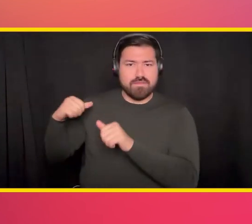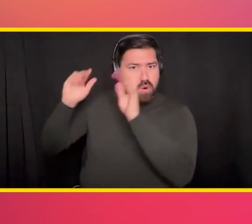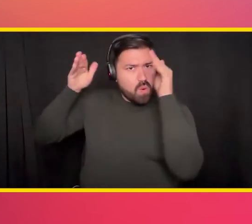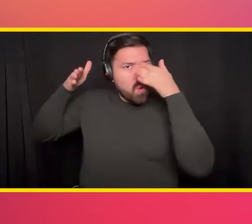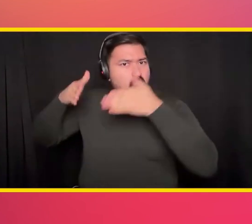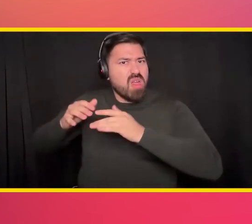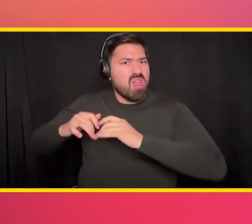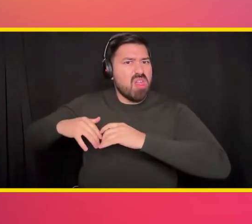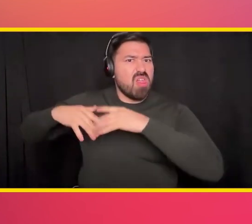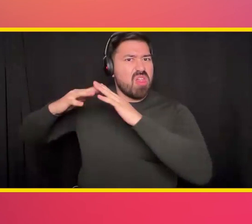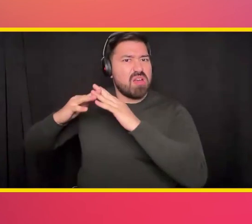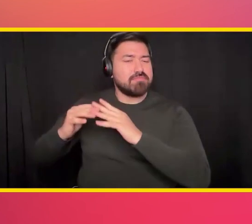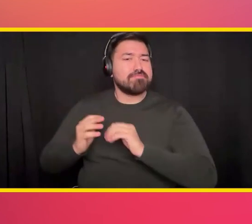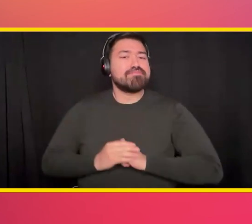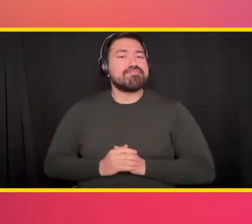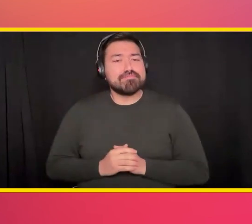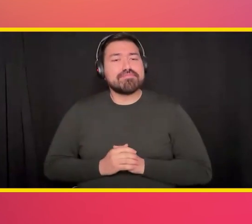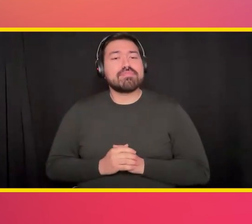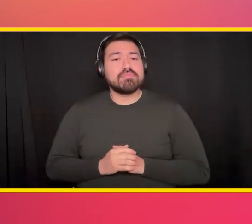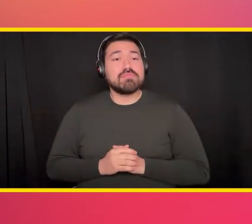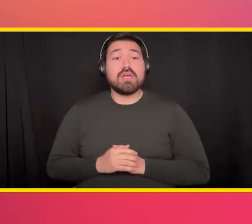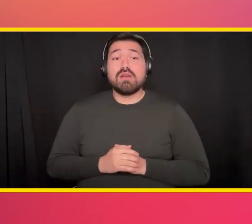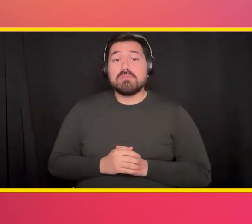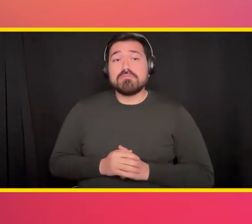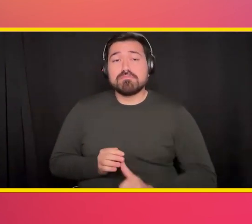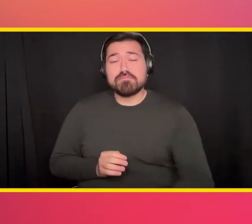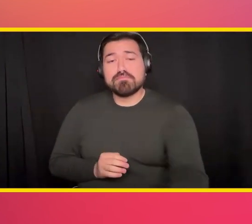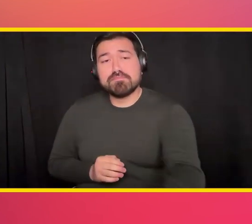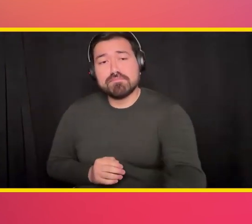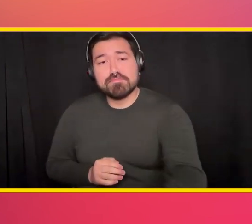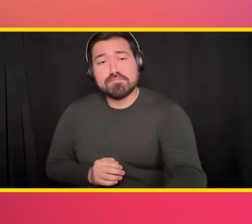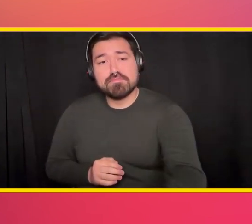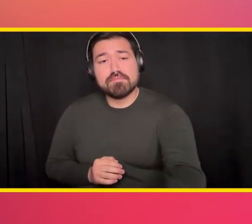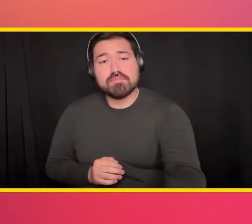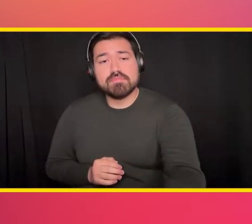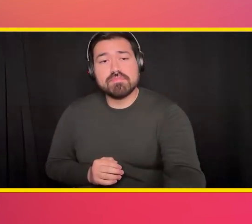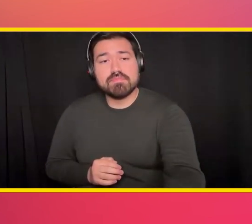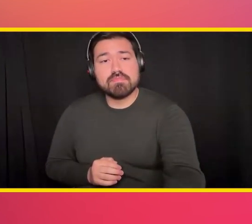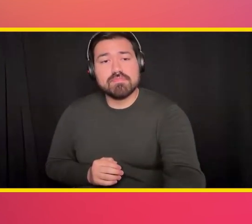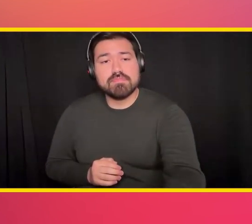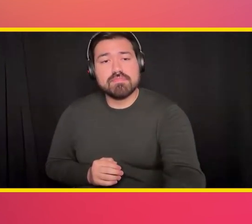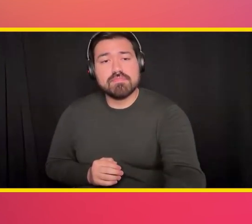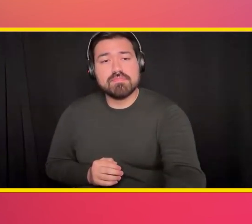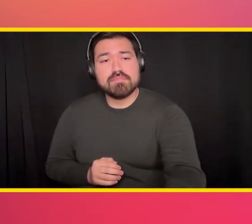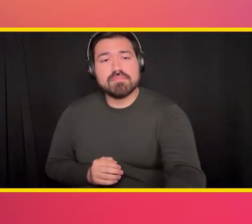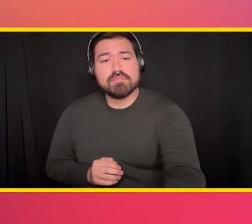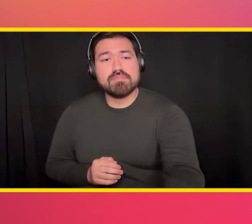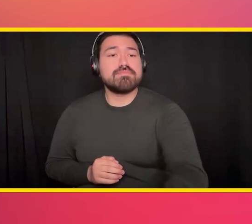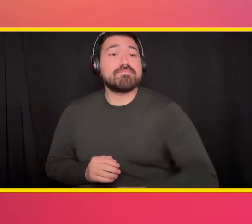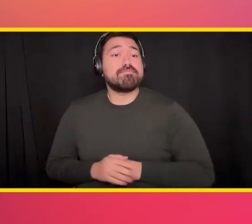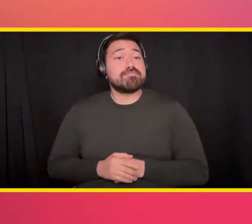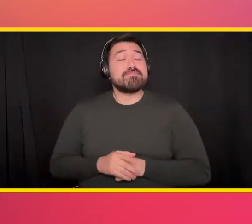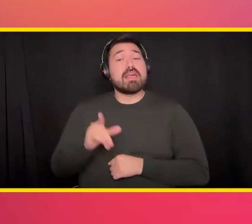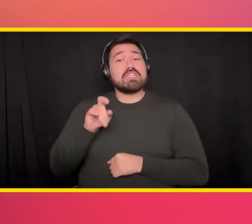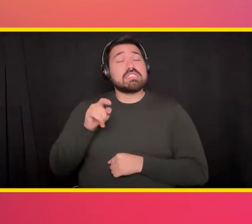Which, I don't know about you, Kimfer, but I just keep like throwing my hands up because I realize I'm just not really